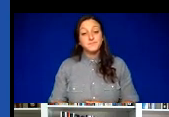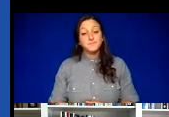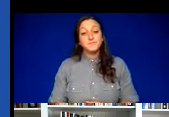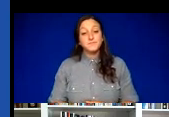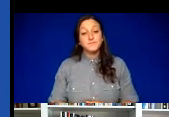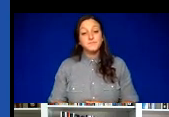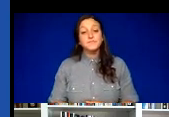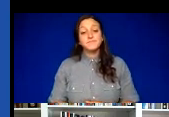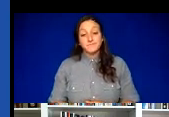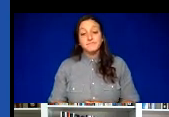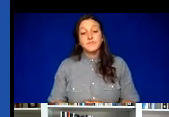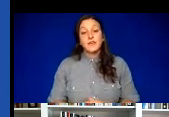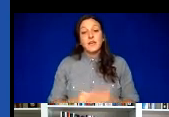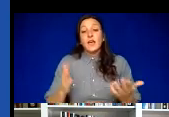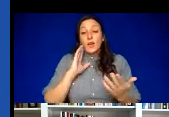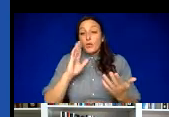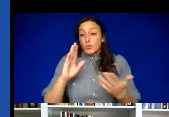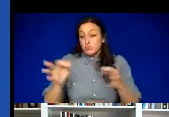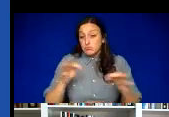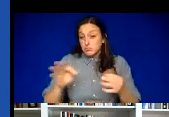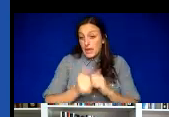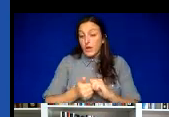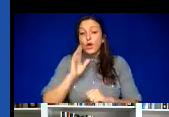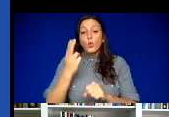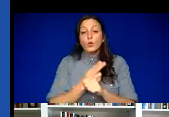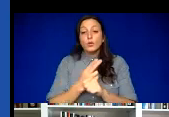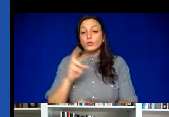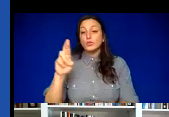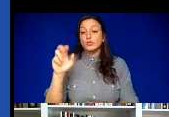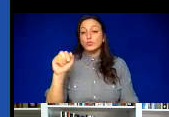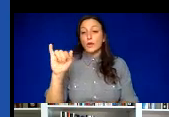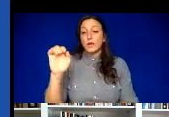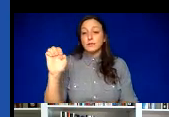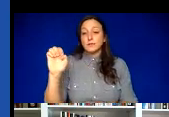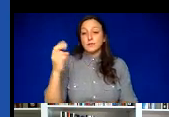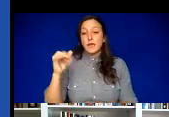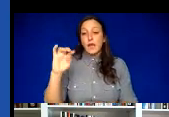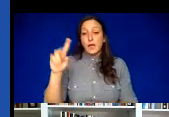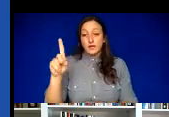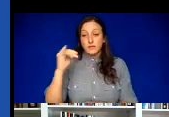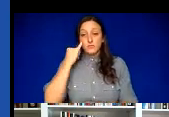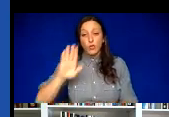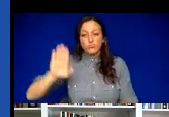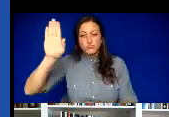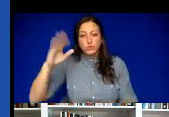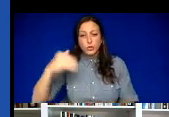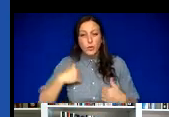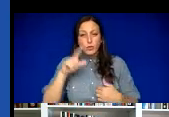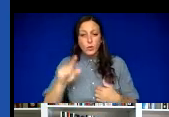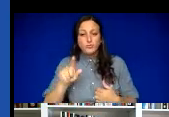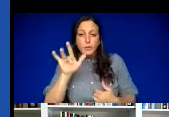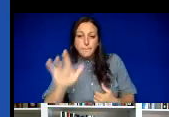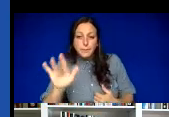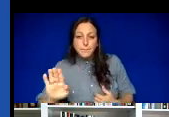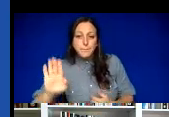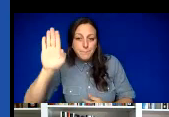event that we're doing, and how we're going to do this is we'll use the raise hand function. So if you have a question, go ahead and use the raise hand function. I'll call on you if you could